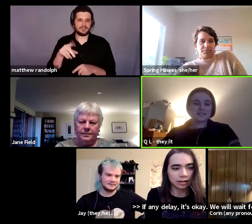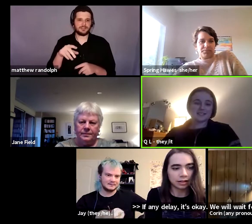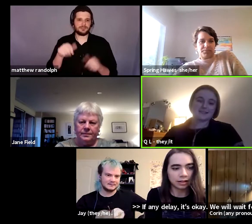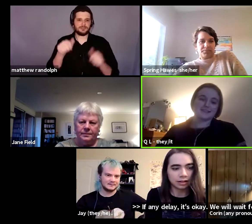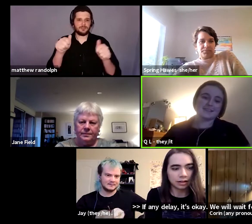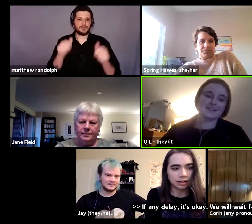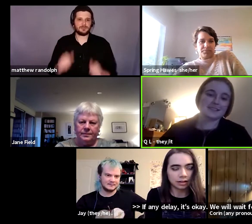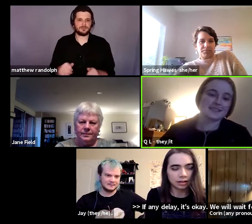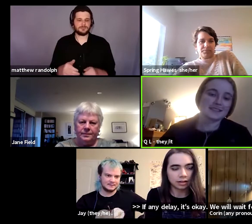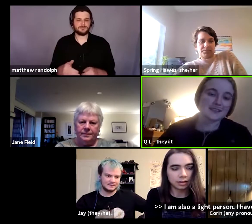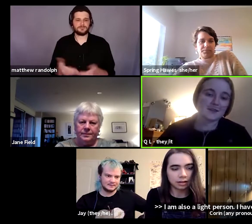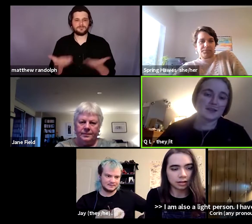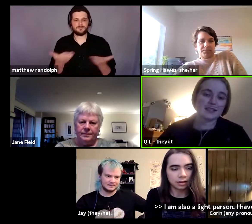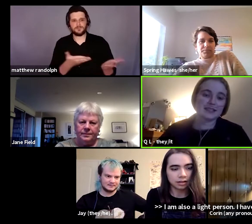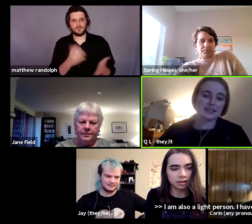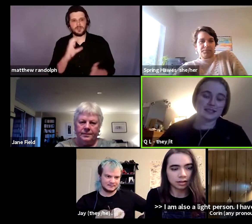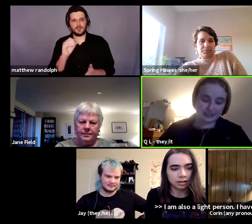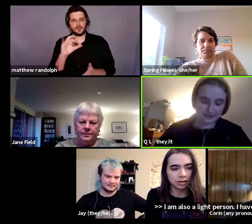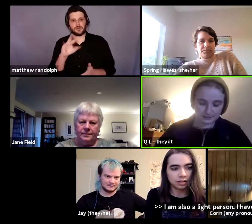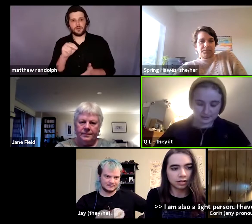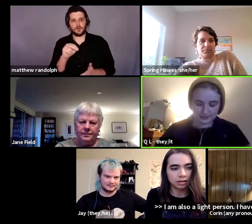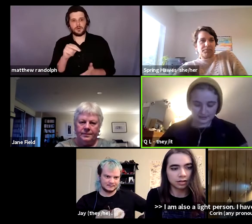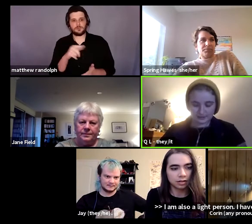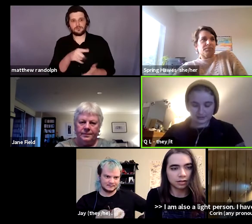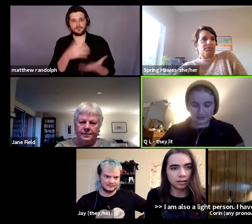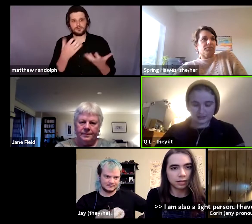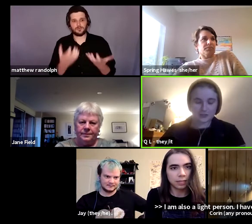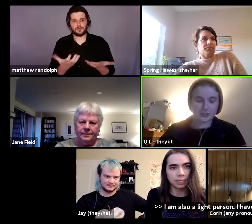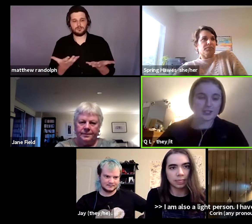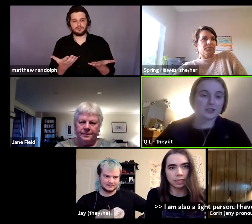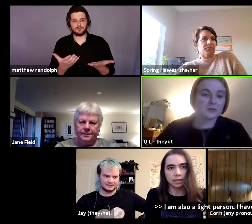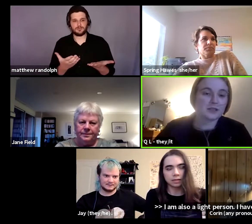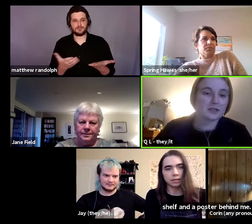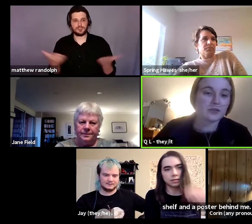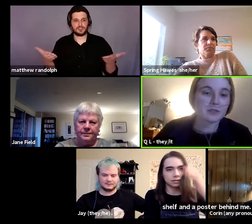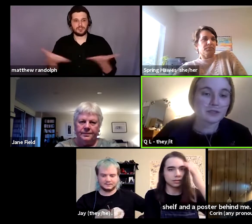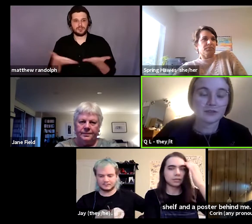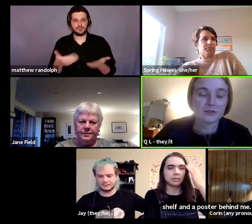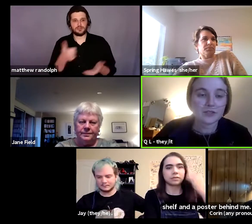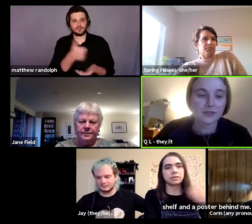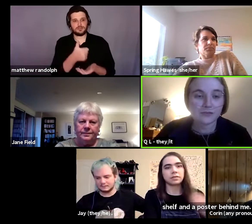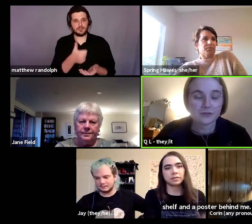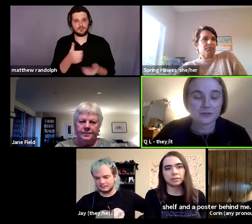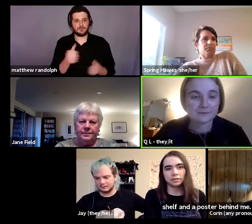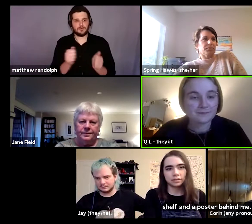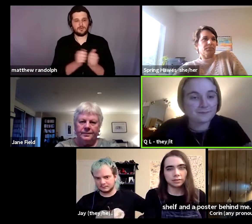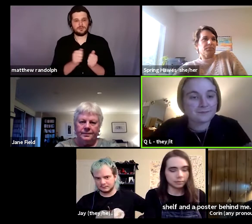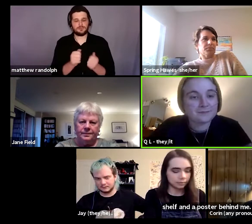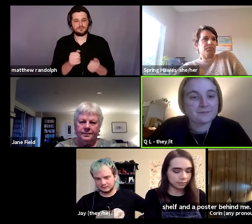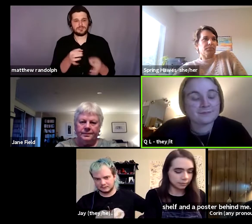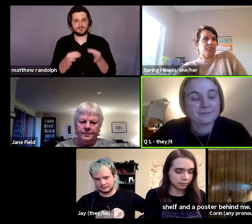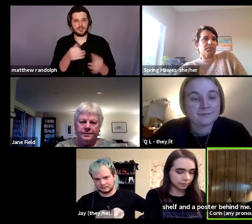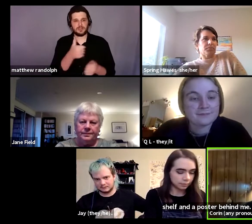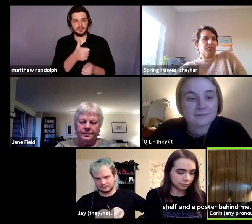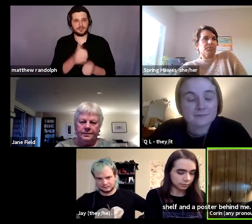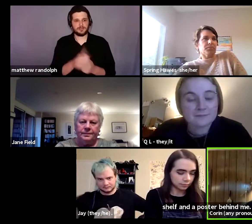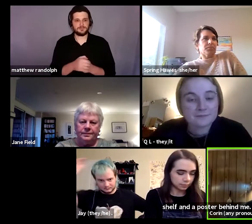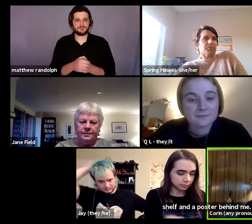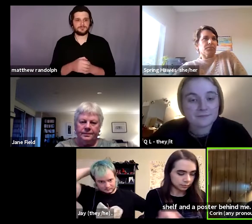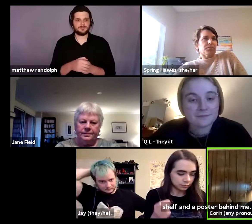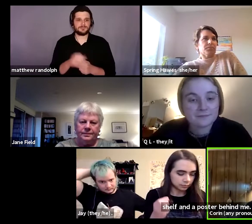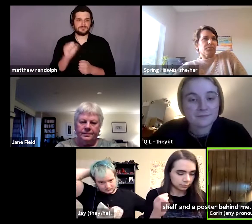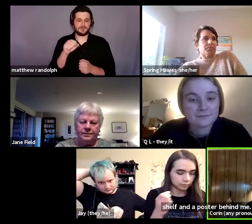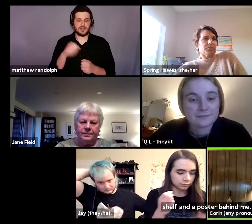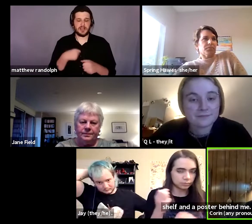Corin, do you want to do an introduction with a description of yourself? I